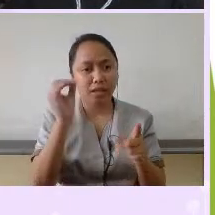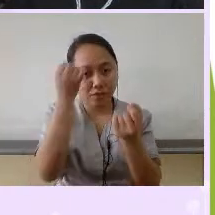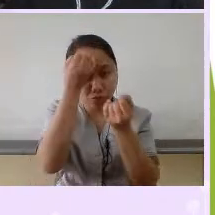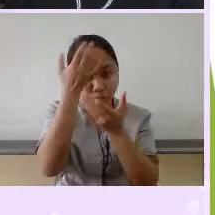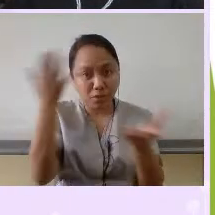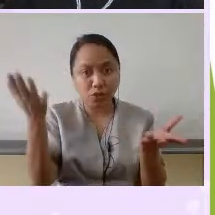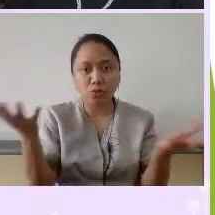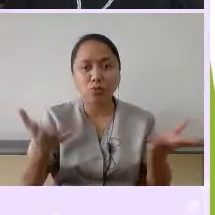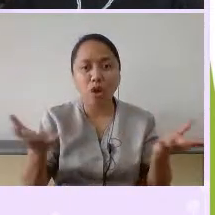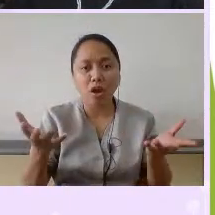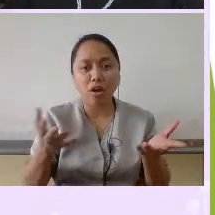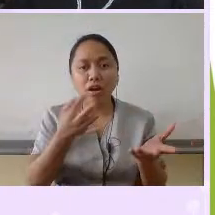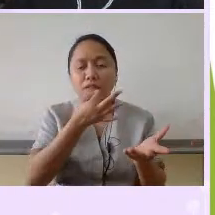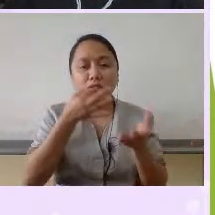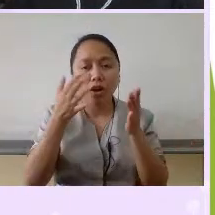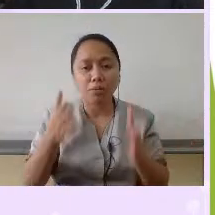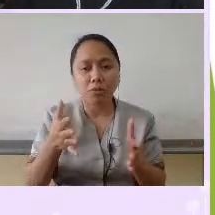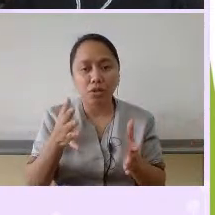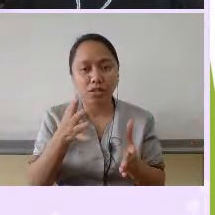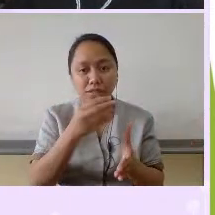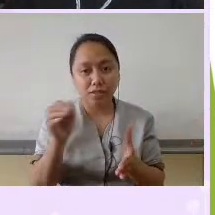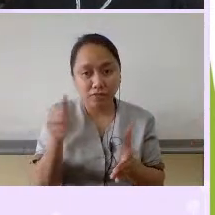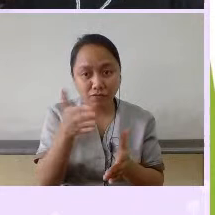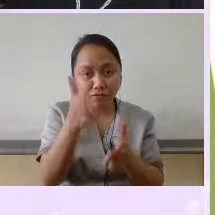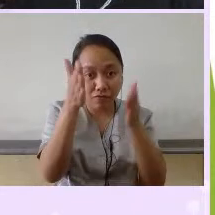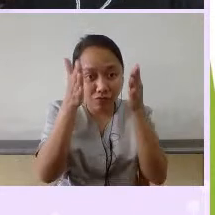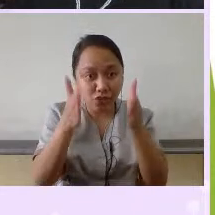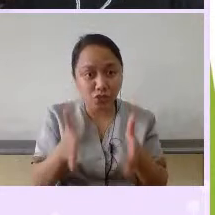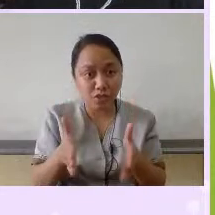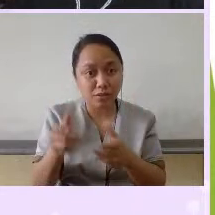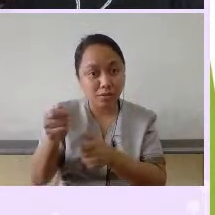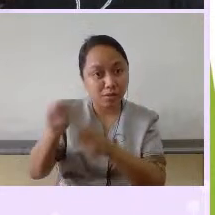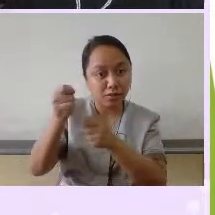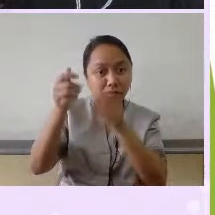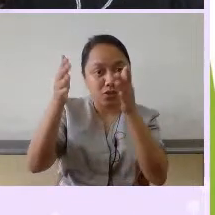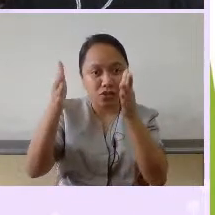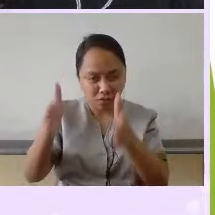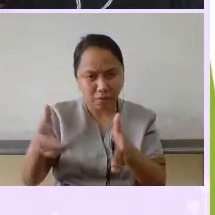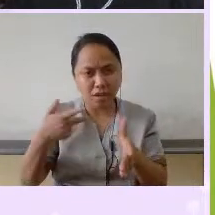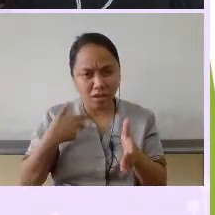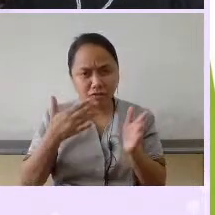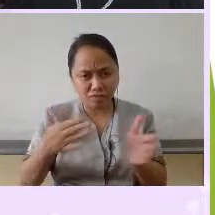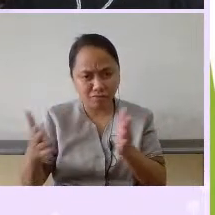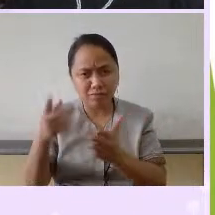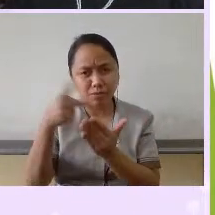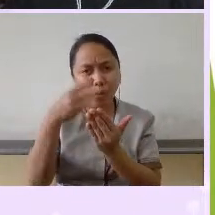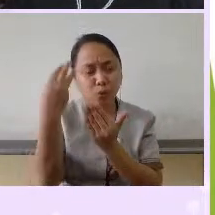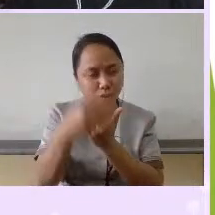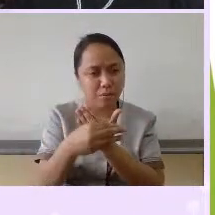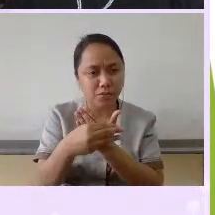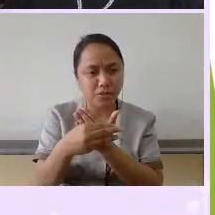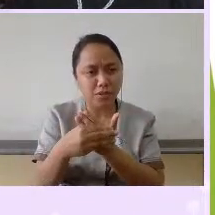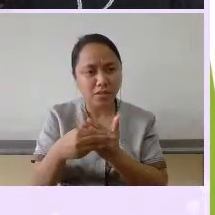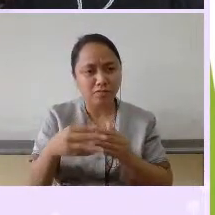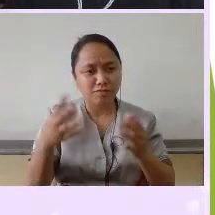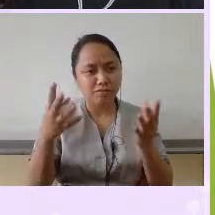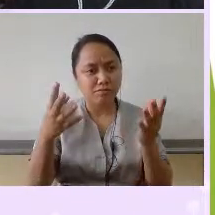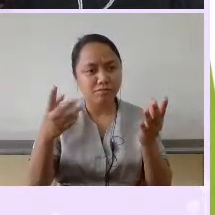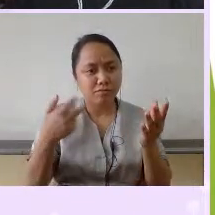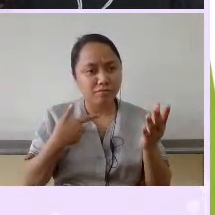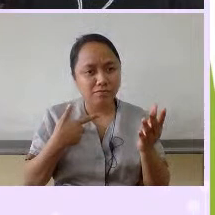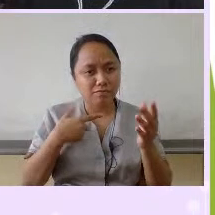the farmers and fisher folk are so that we will be able to implement the programs kasi yun po ang